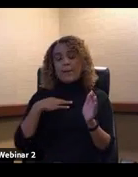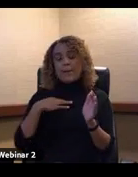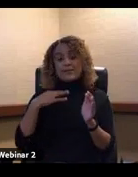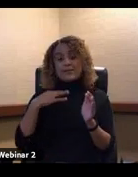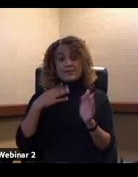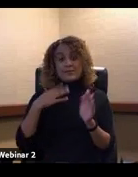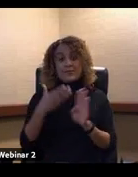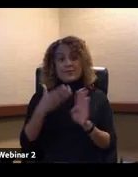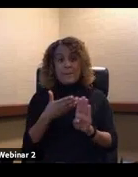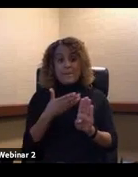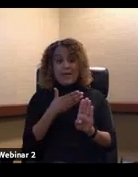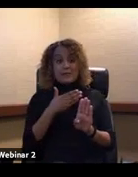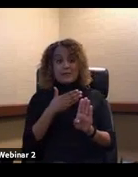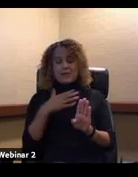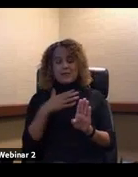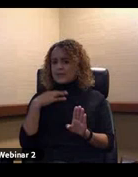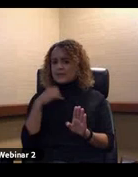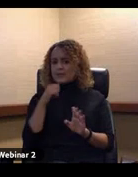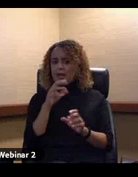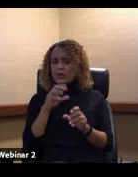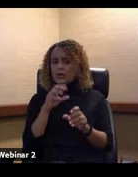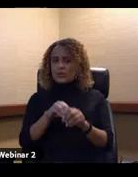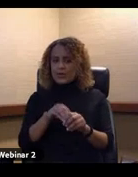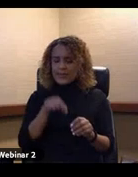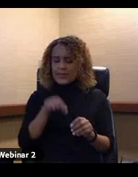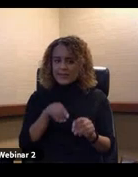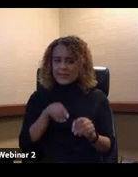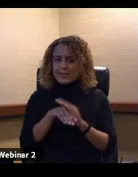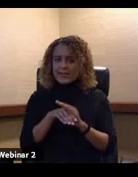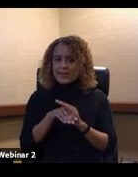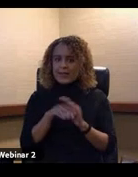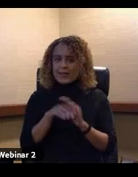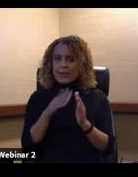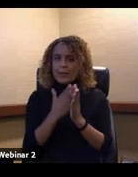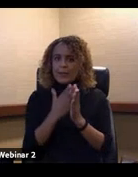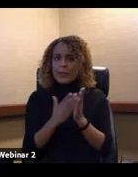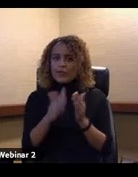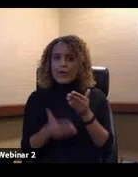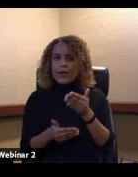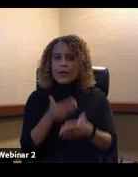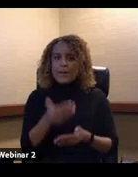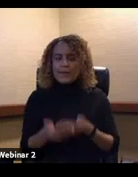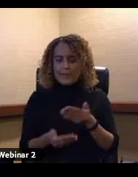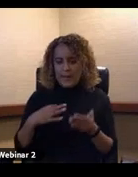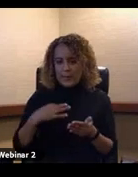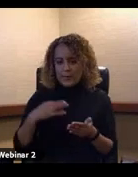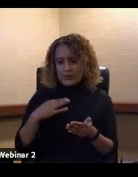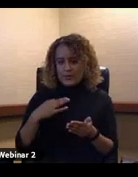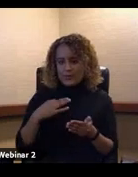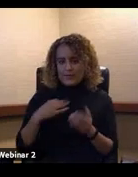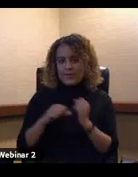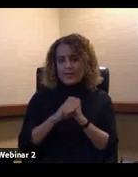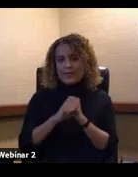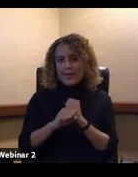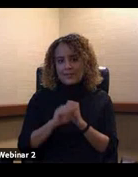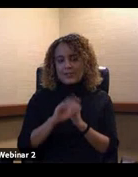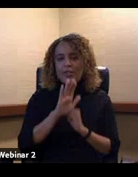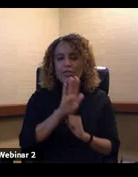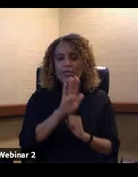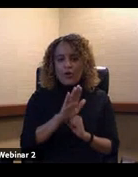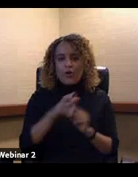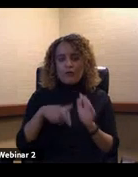we've seen in the past is applicants are not including this as part of their application, which further delays the